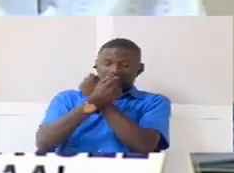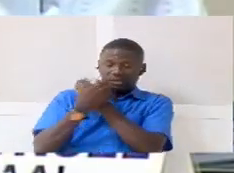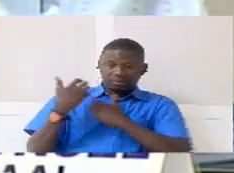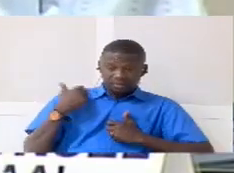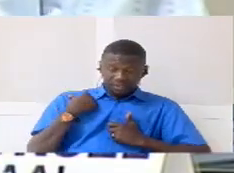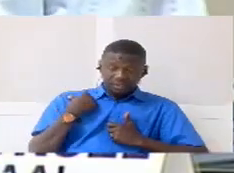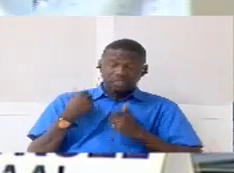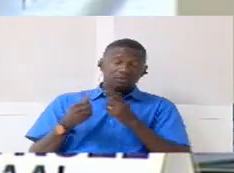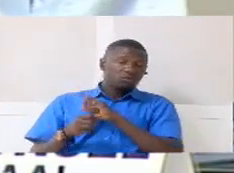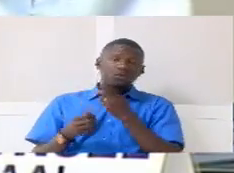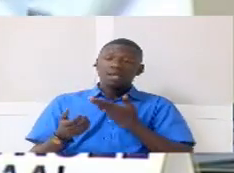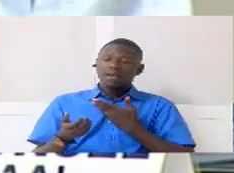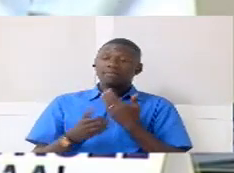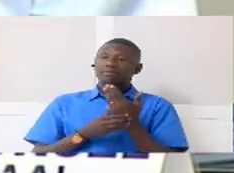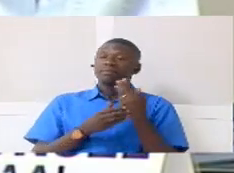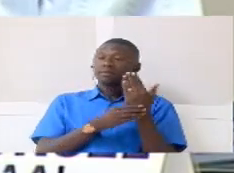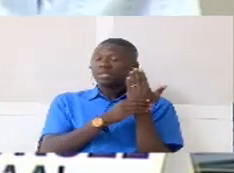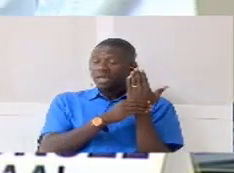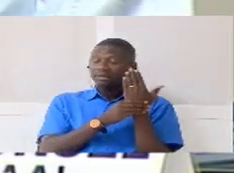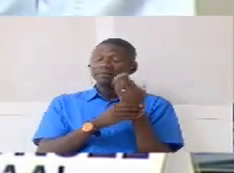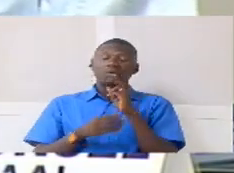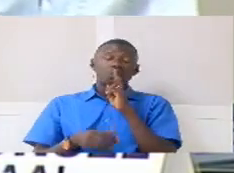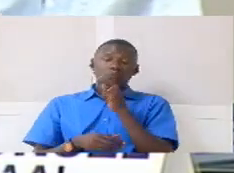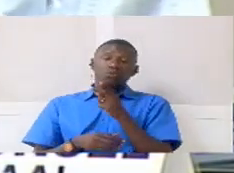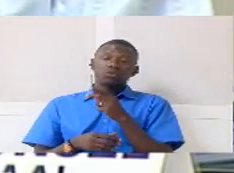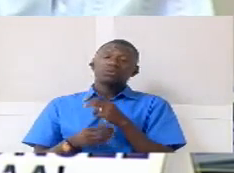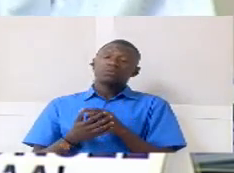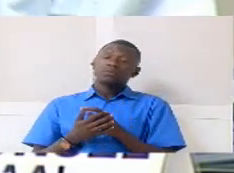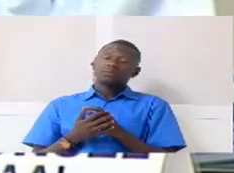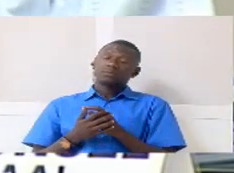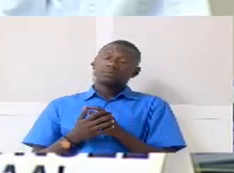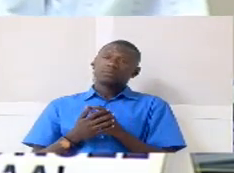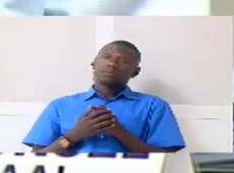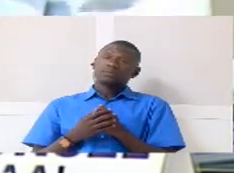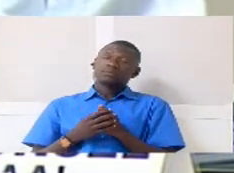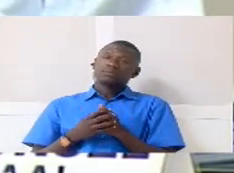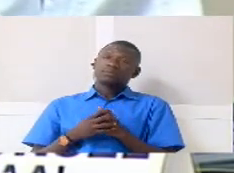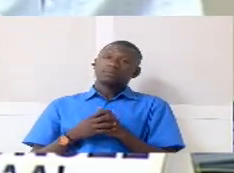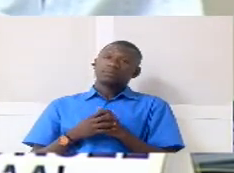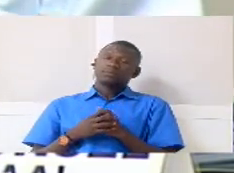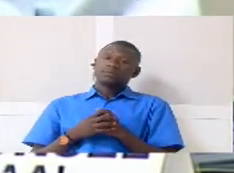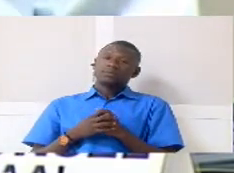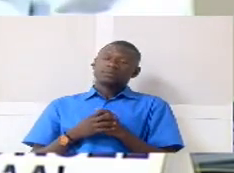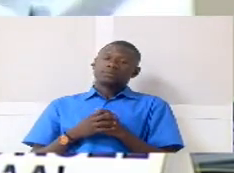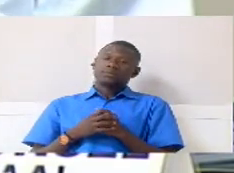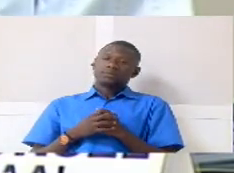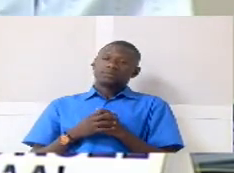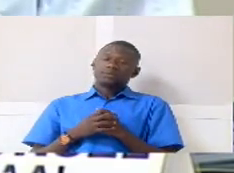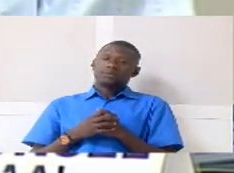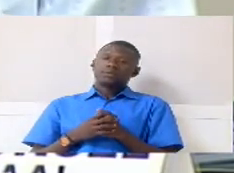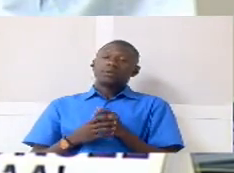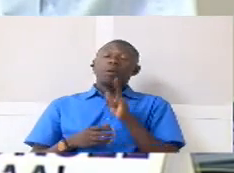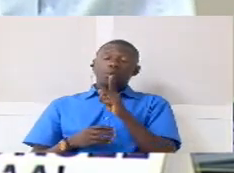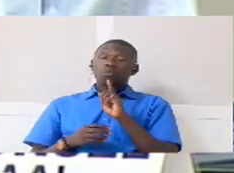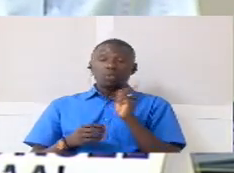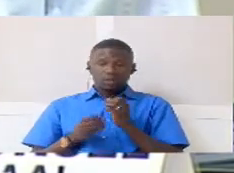I am referring to is the fact that the prison authorities knew that Ibrahim Ajouf was tortured 2 days before his